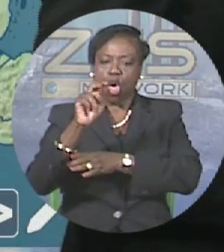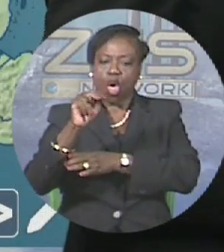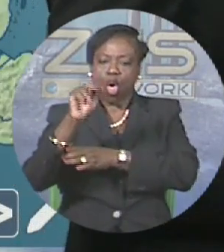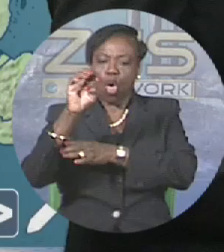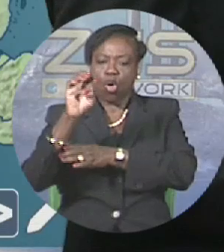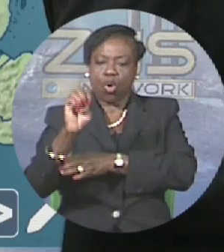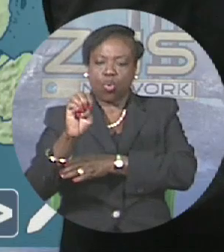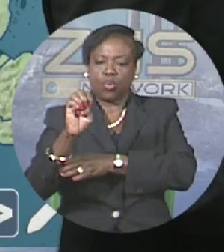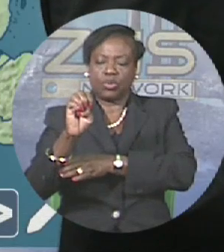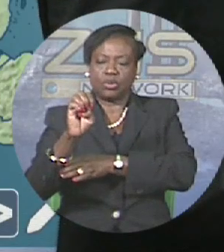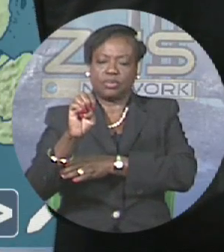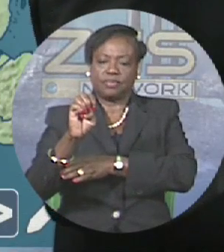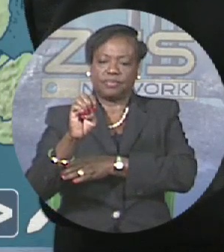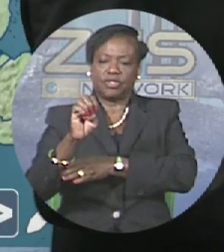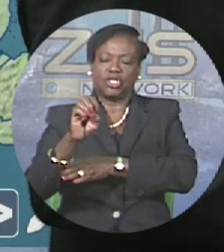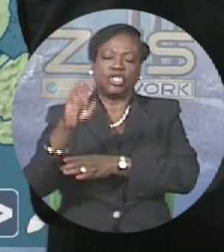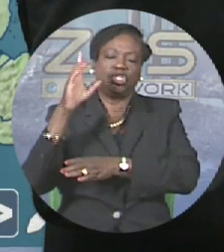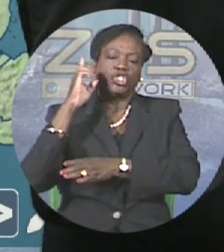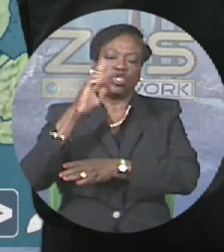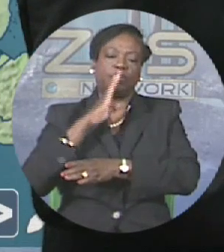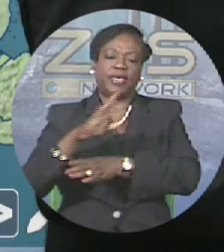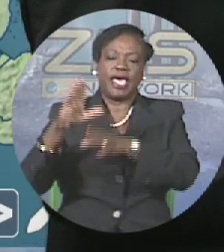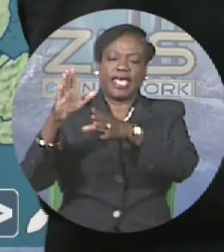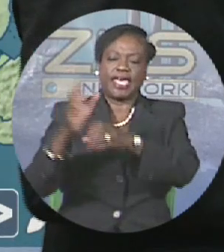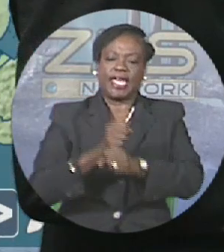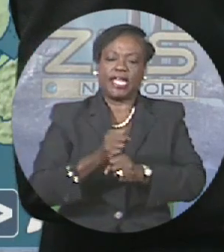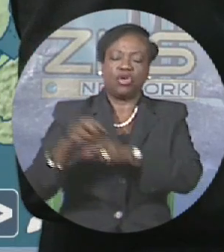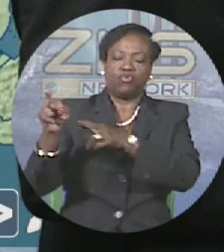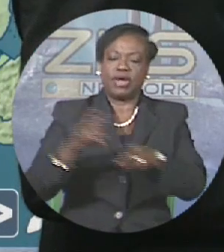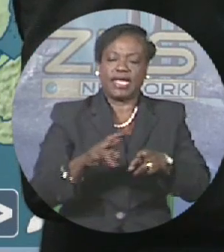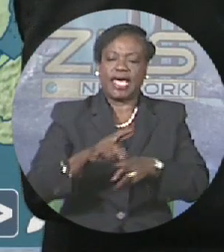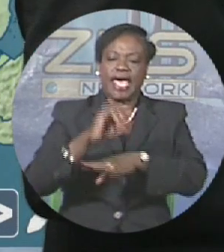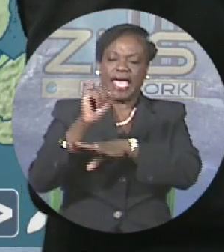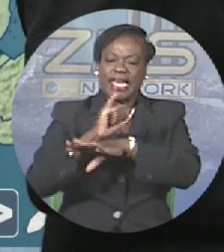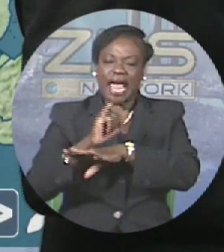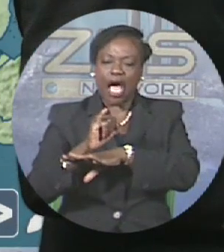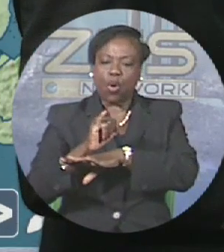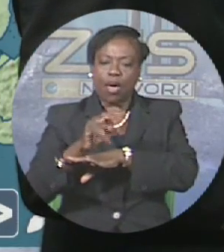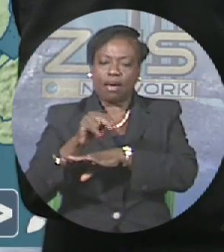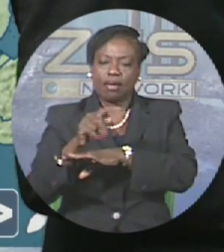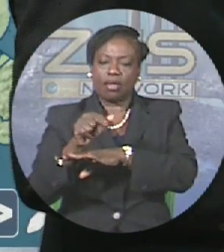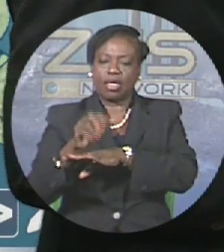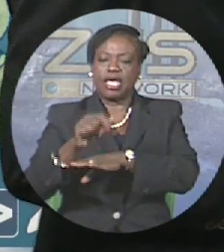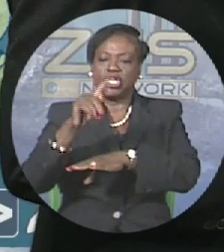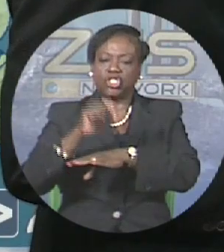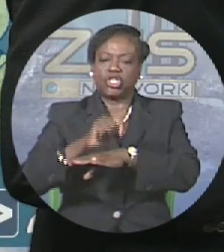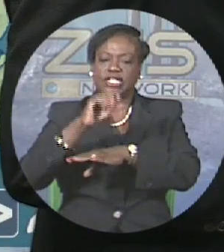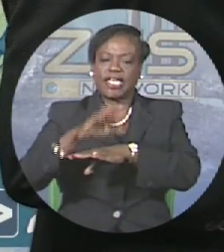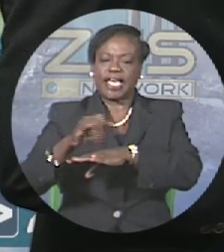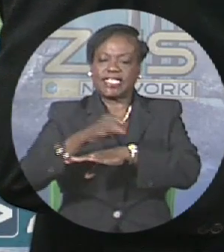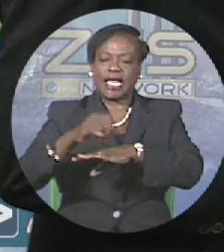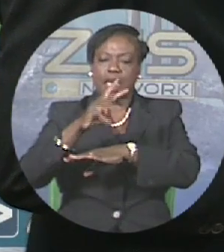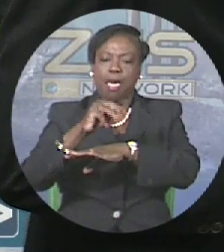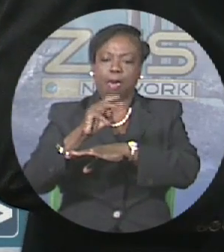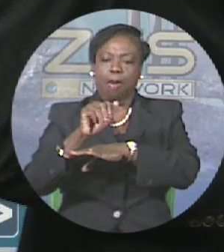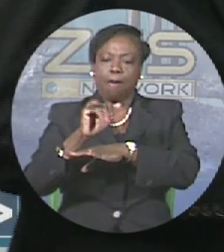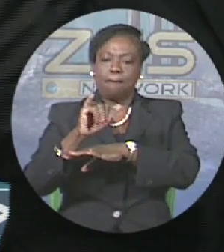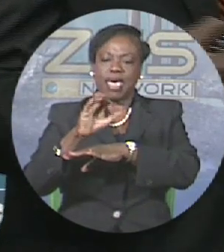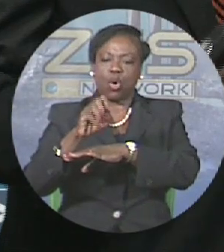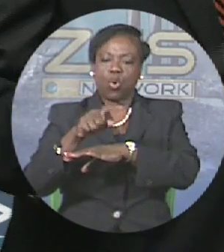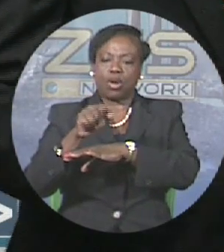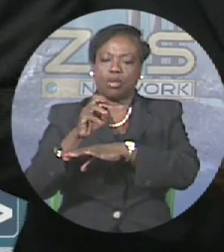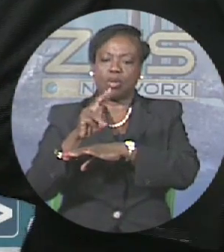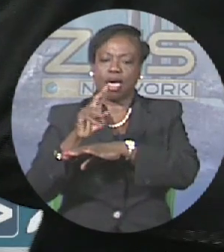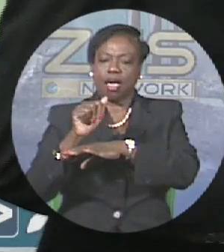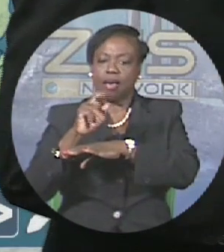of Irma, but more in particularly Inagua, the Turks and Caicos Island, Meg Warner, you should make sure that you